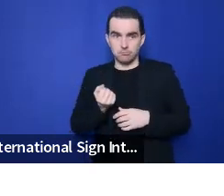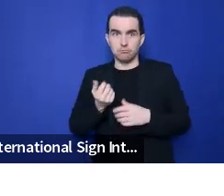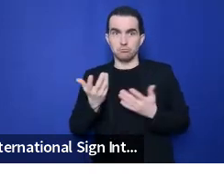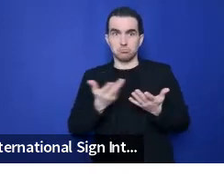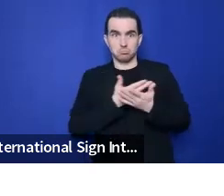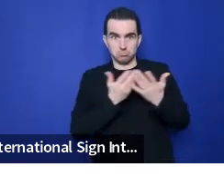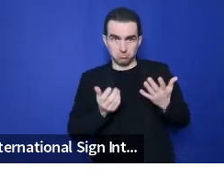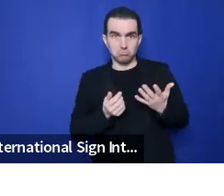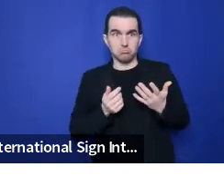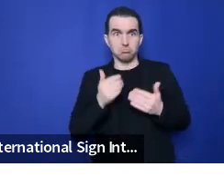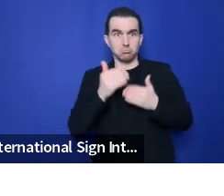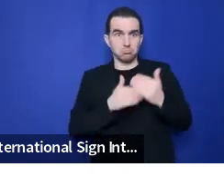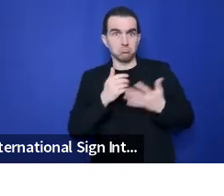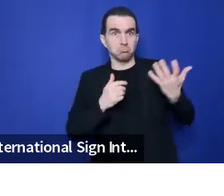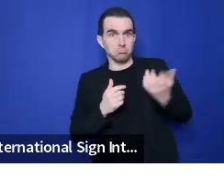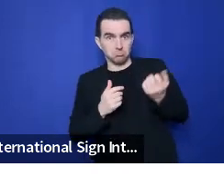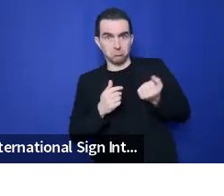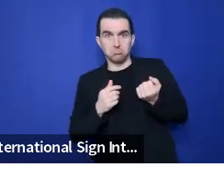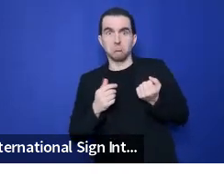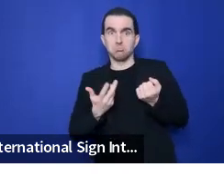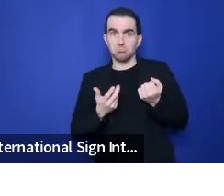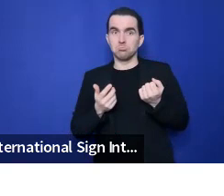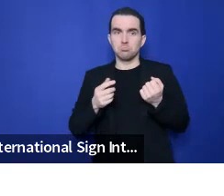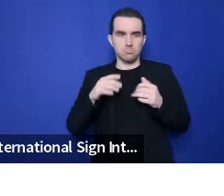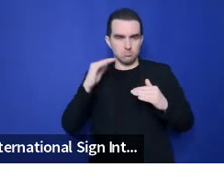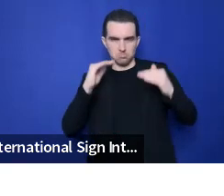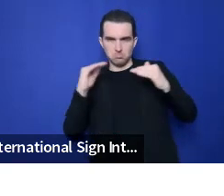are benefiting from this social protection program.